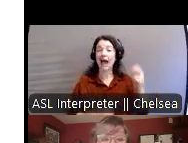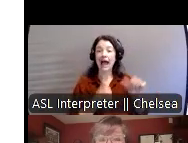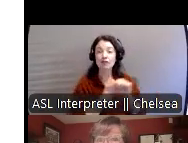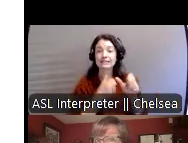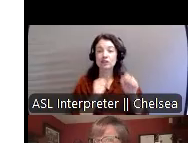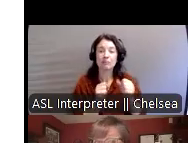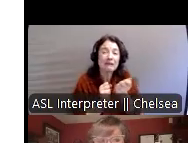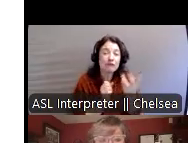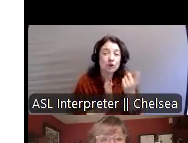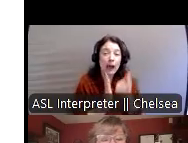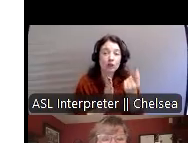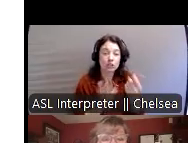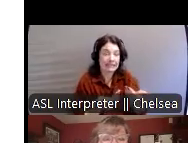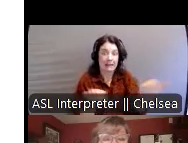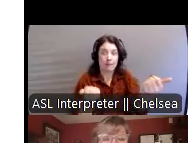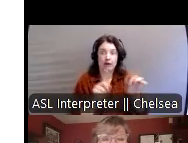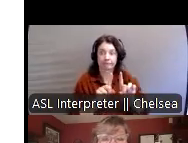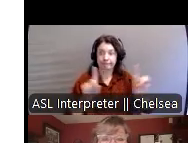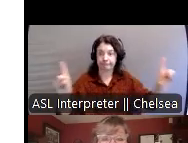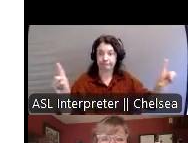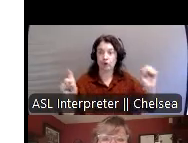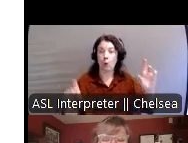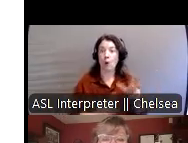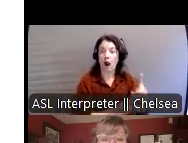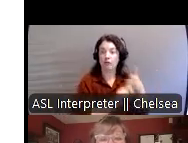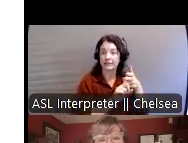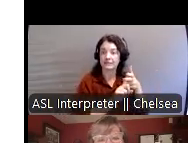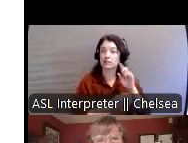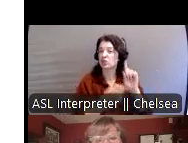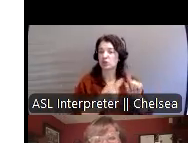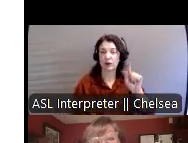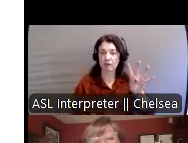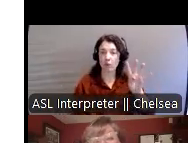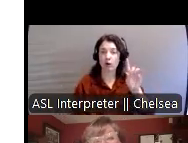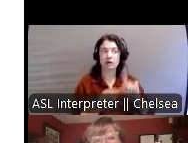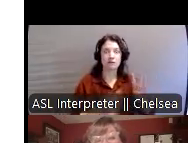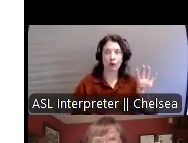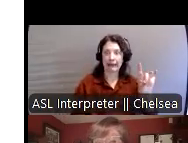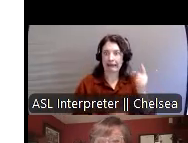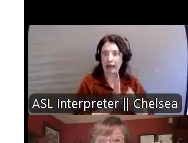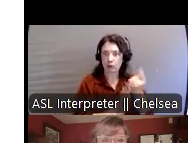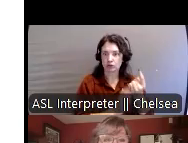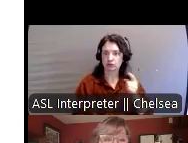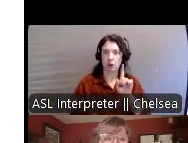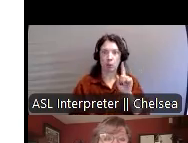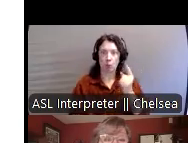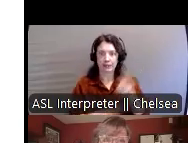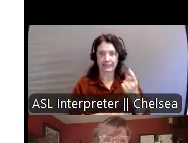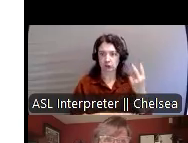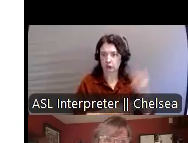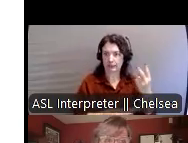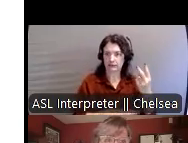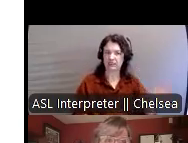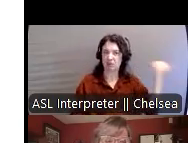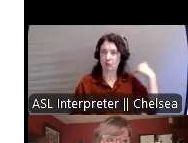the separation or arrest to 24 or 48 hours. Therefore, early intervention is essential in addressing a